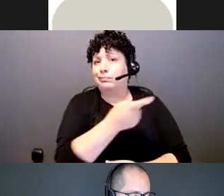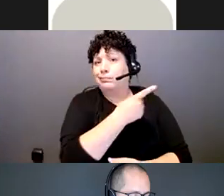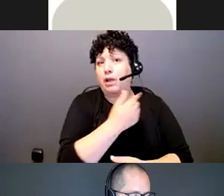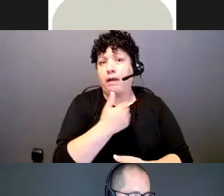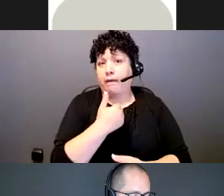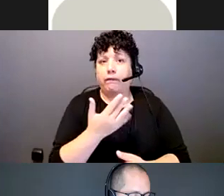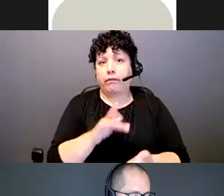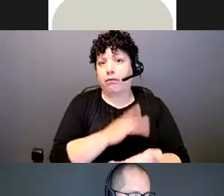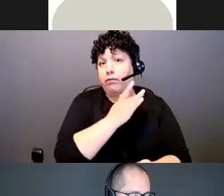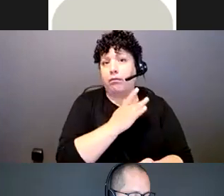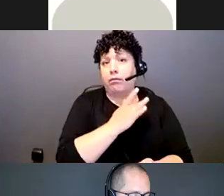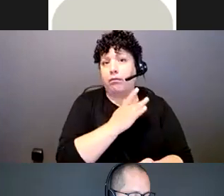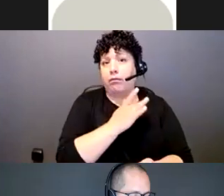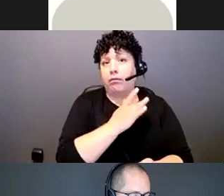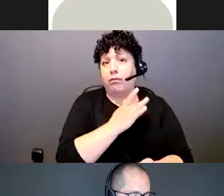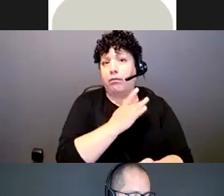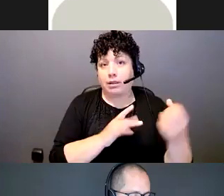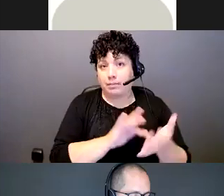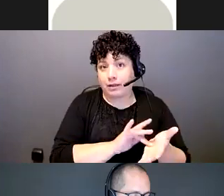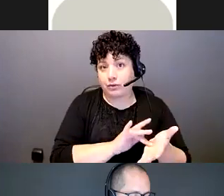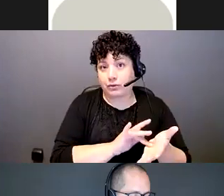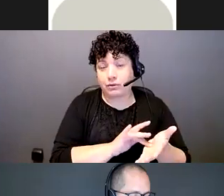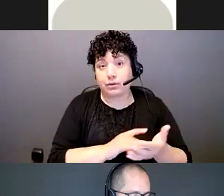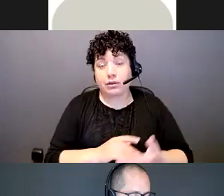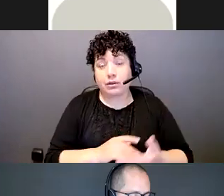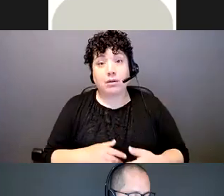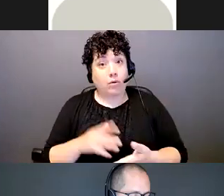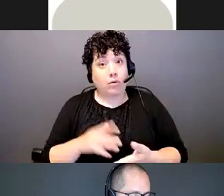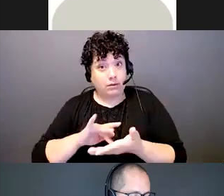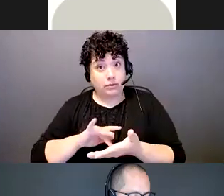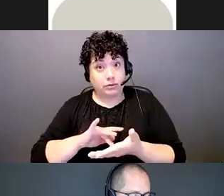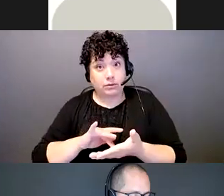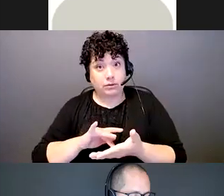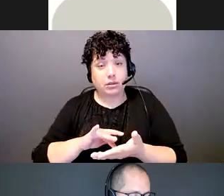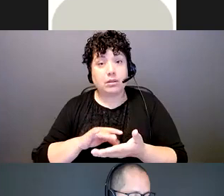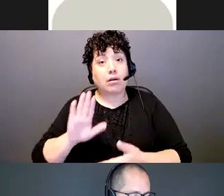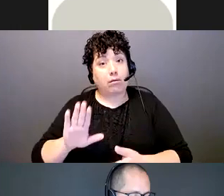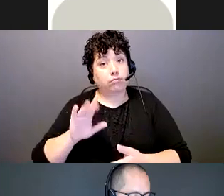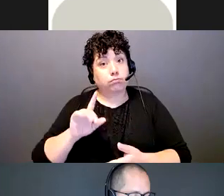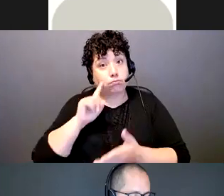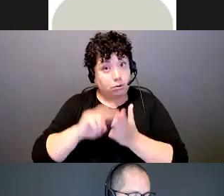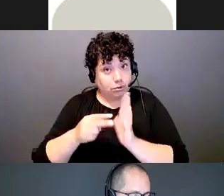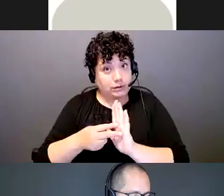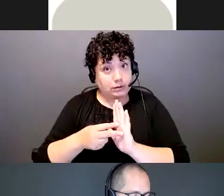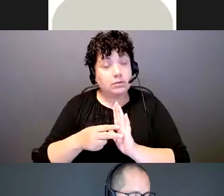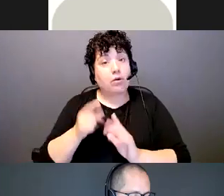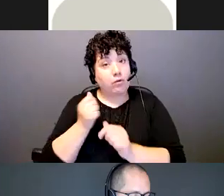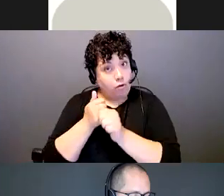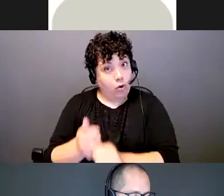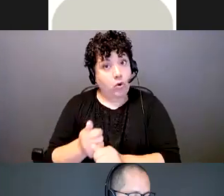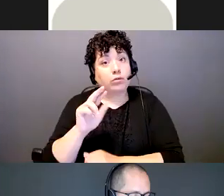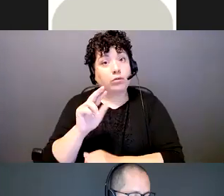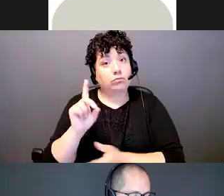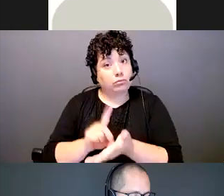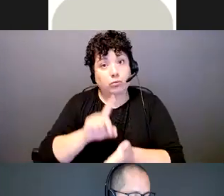medication. Are the medications used for the purposes other than prescribed? So again,